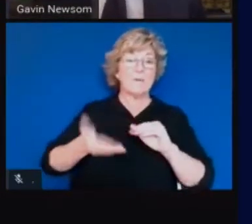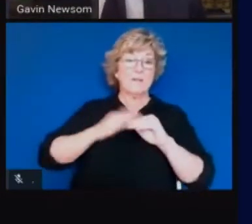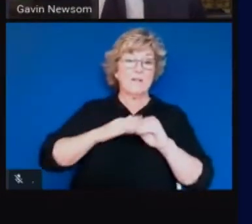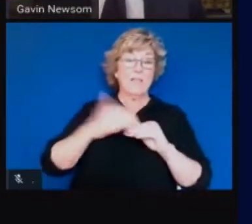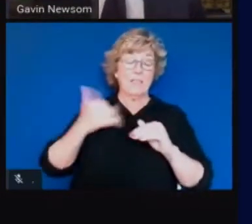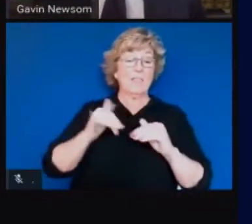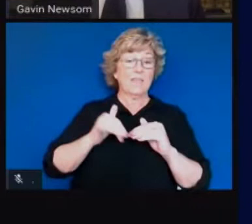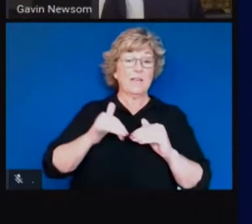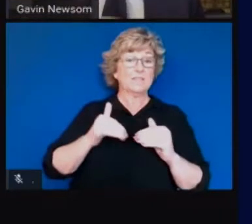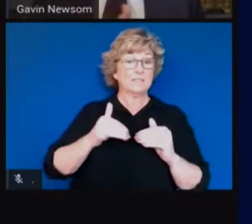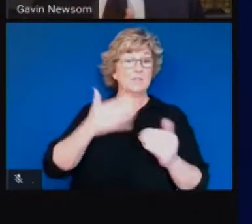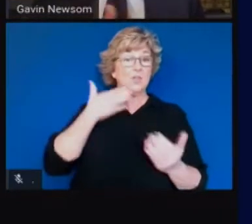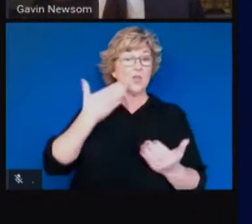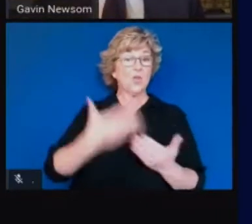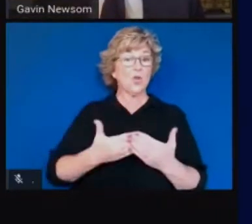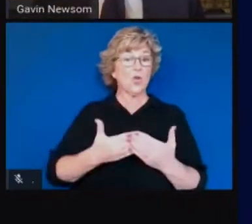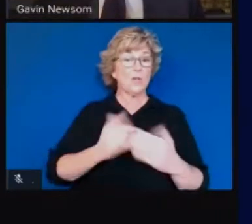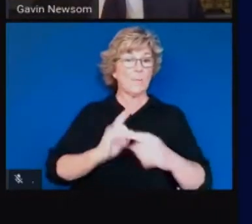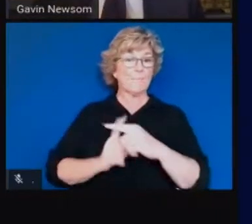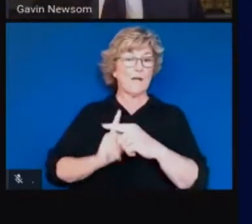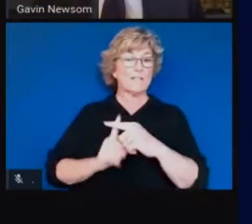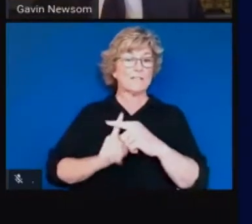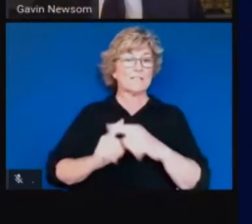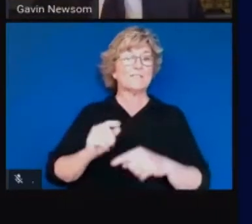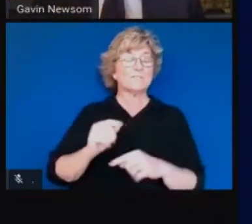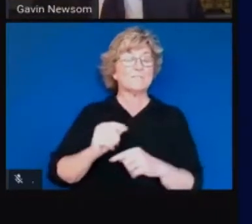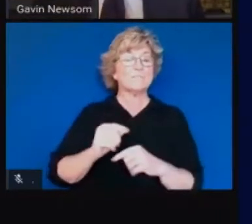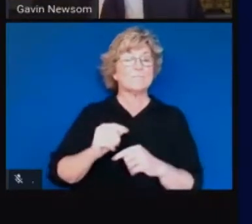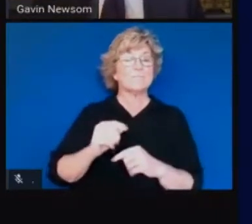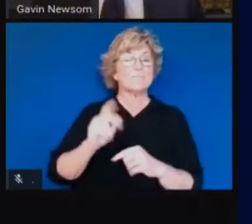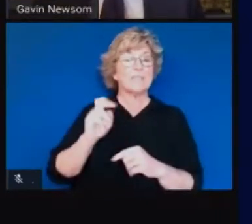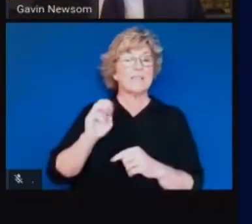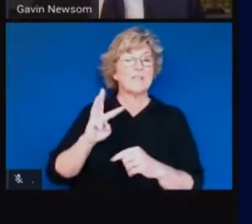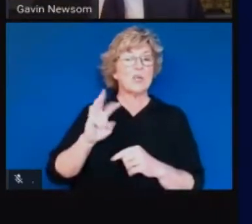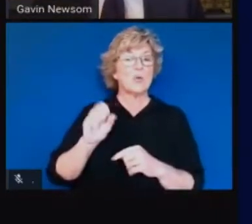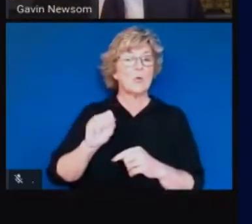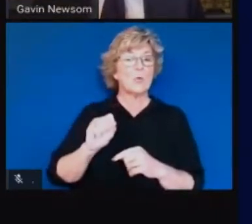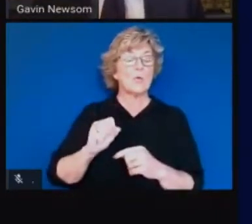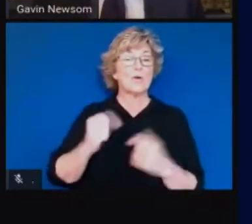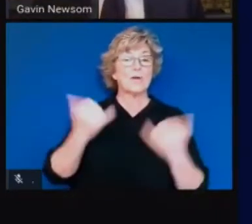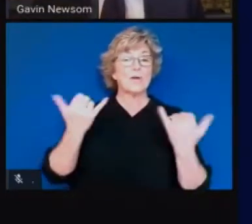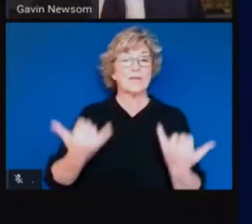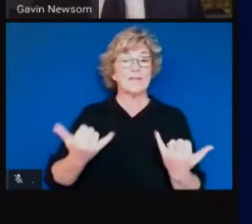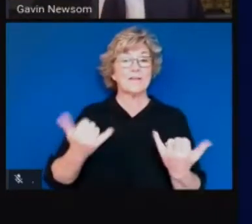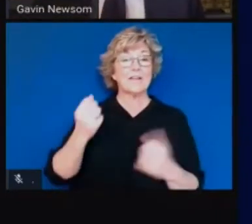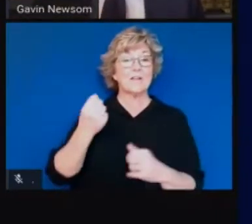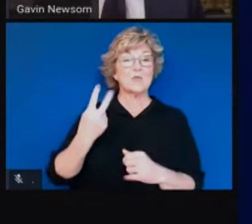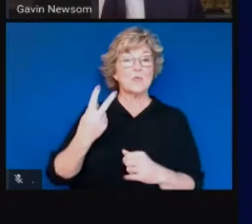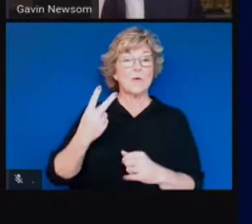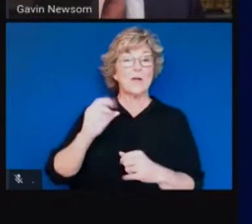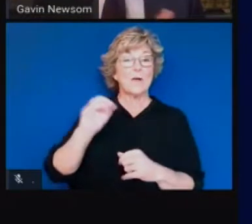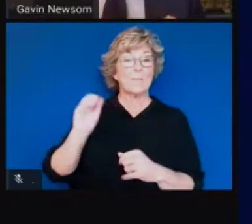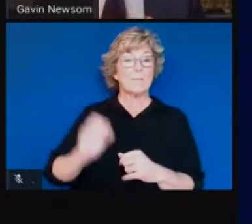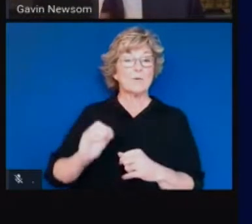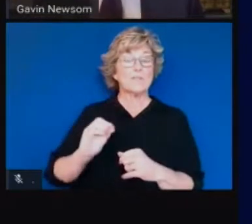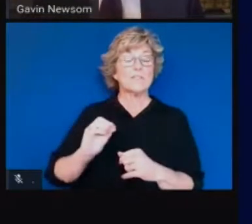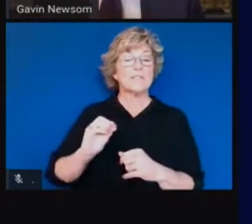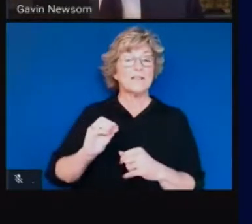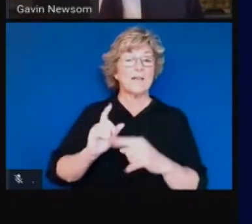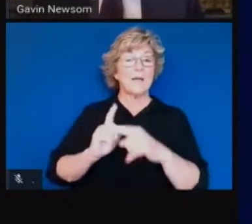encouraging news. You get a sense of course, the positivity rate now in the state, 12% positivity. That's over